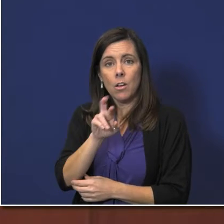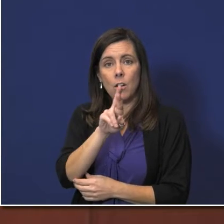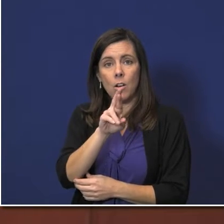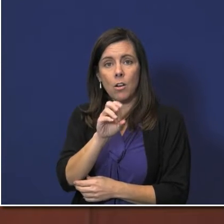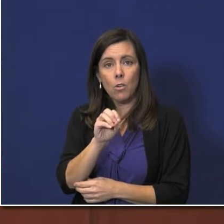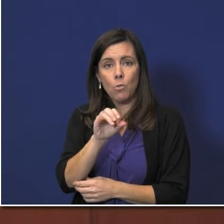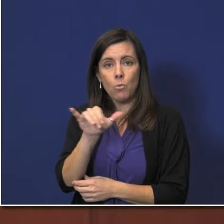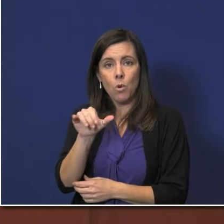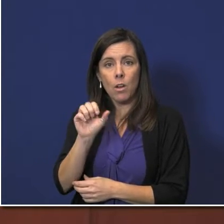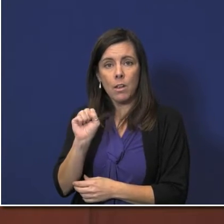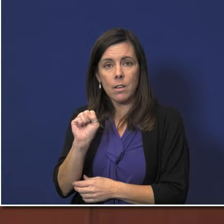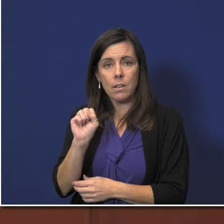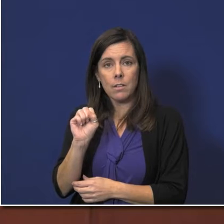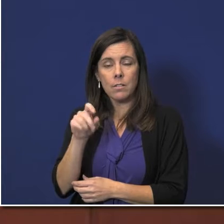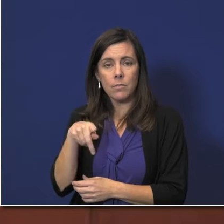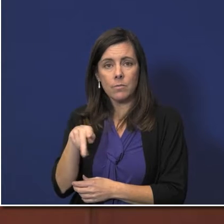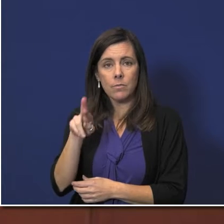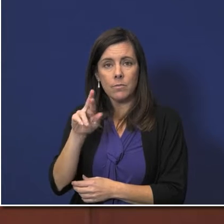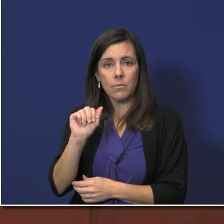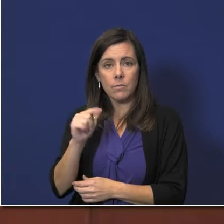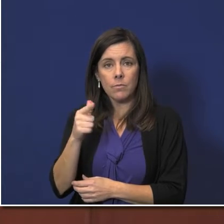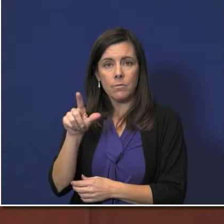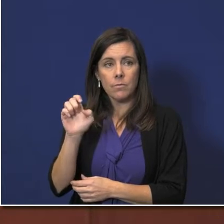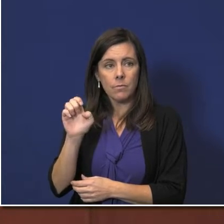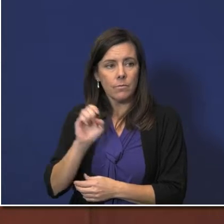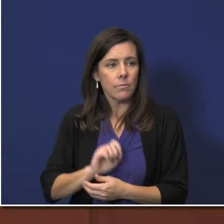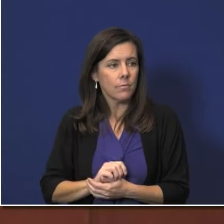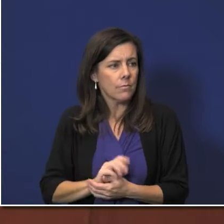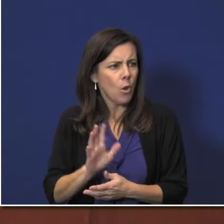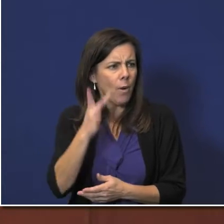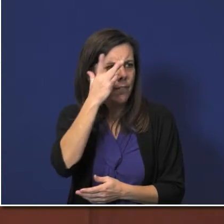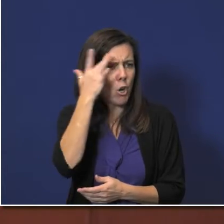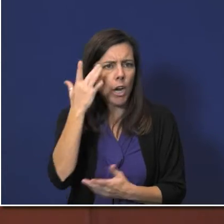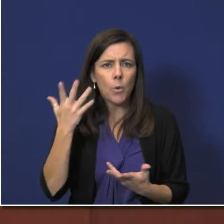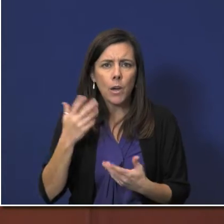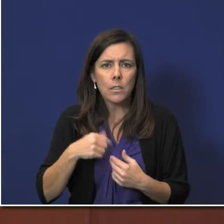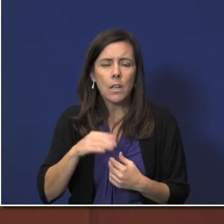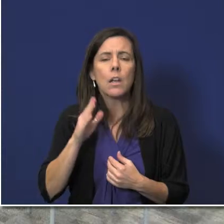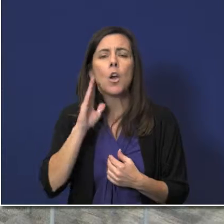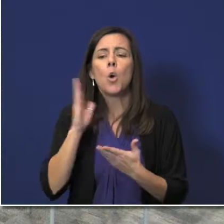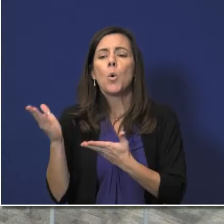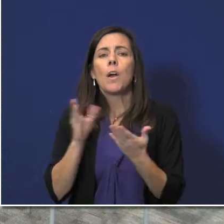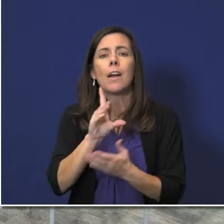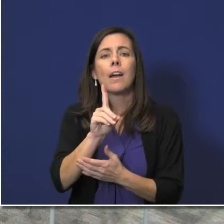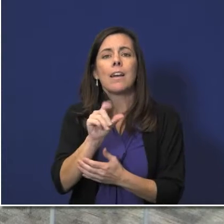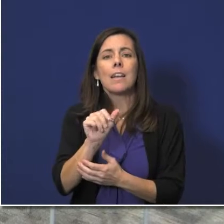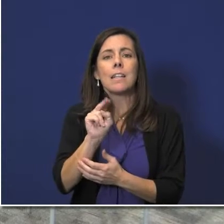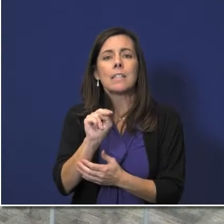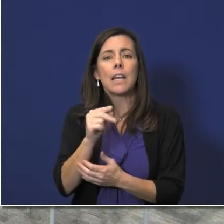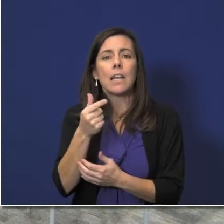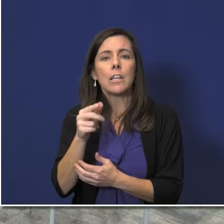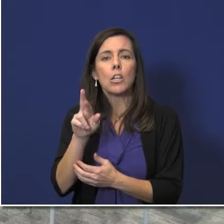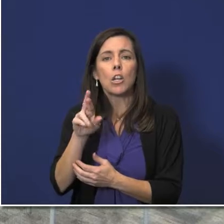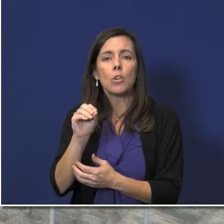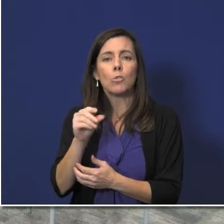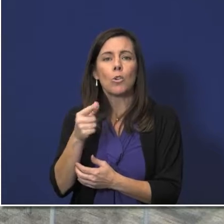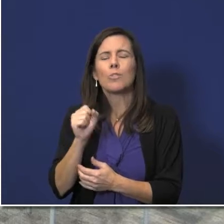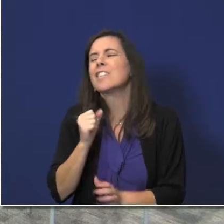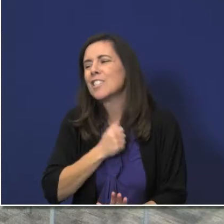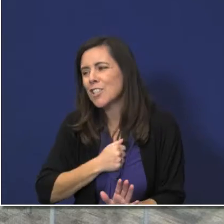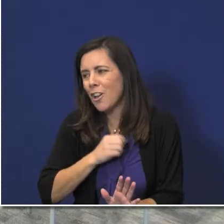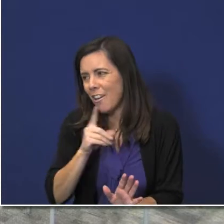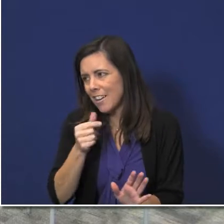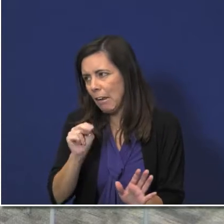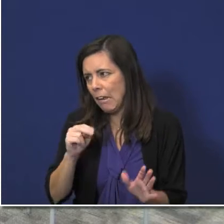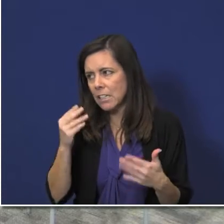Sprague. And our Roy, I forgot. We'll bring up Dan Gross, who's going to introduce PBK. Sorry, Dan. I